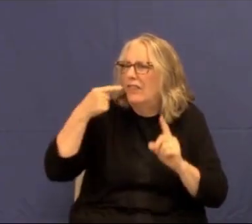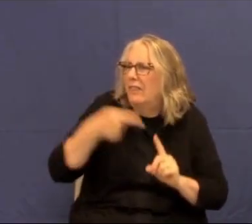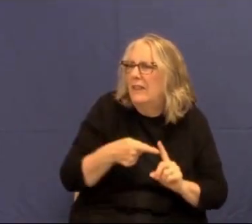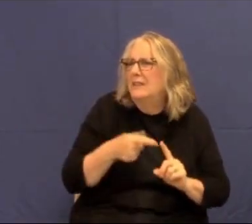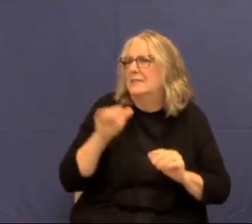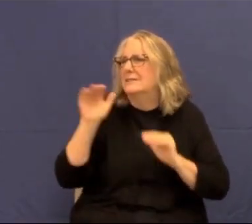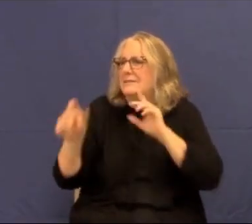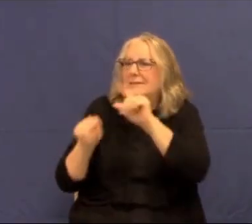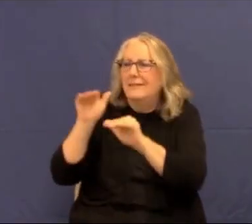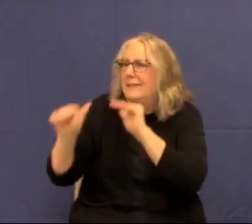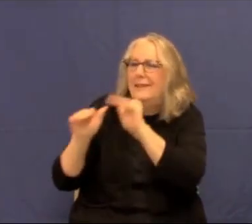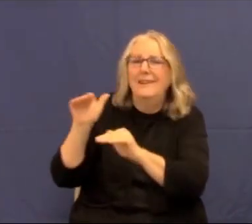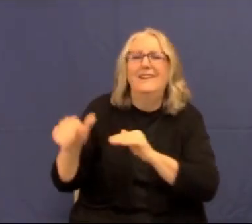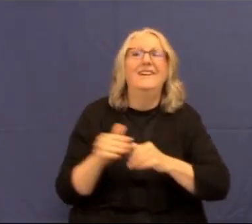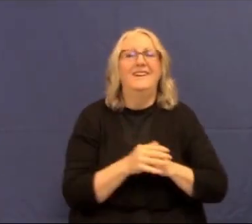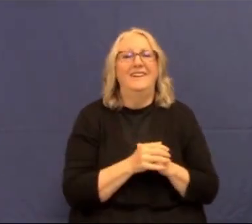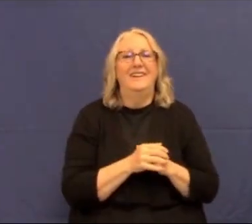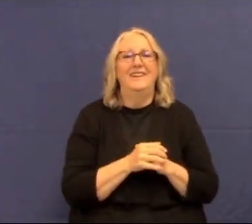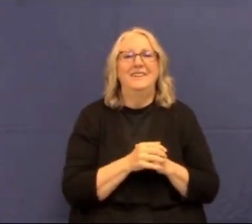what's the sign for this?"